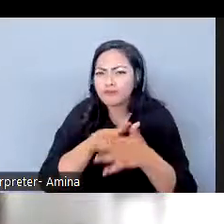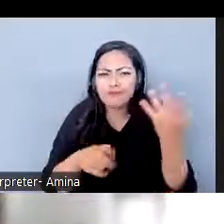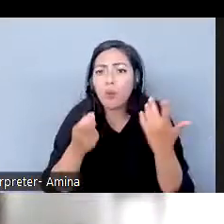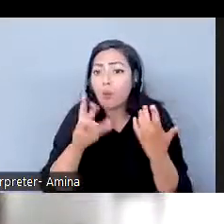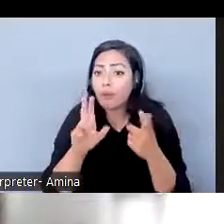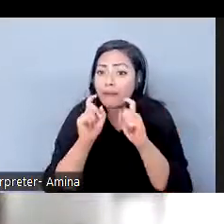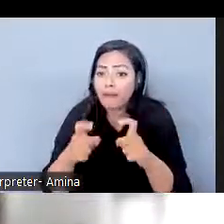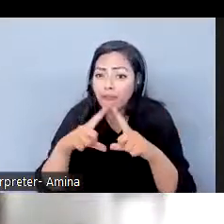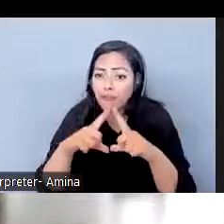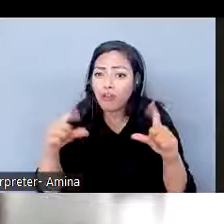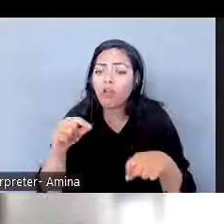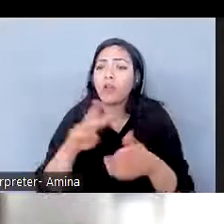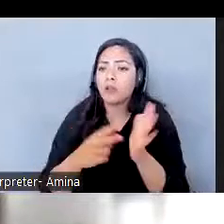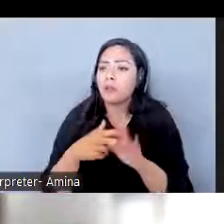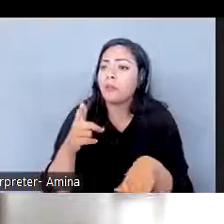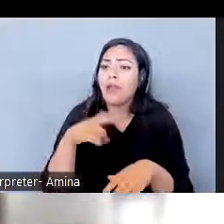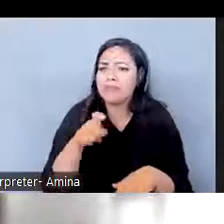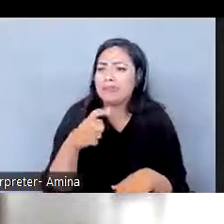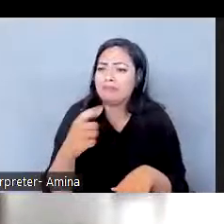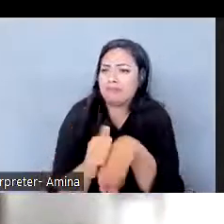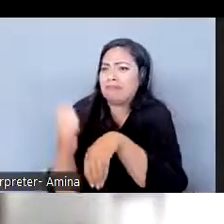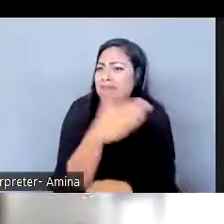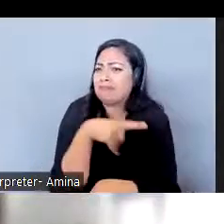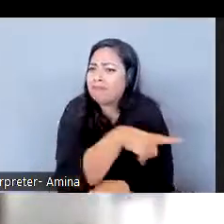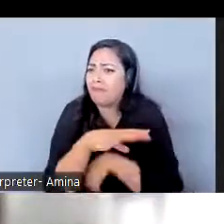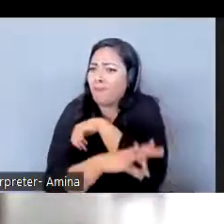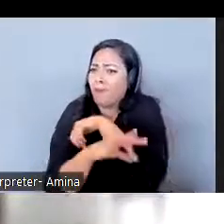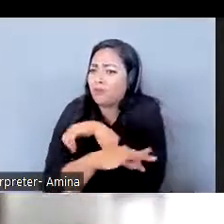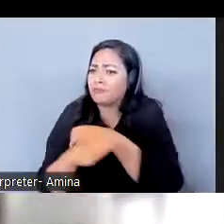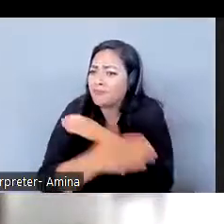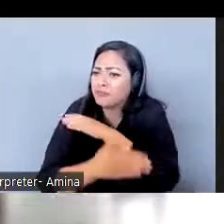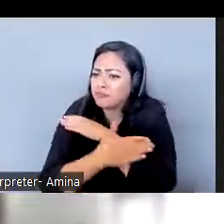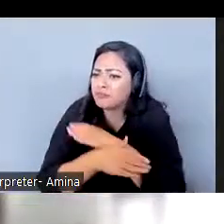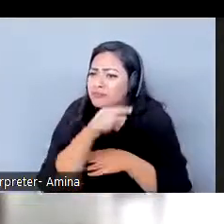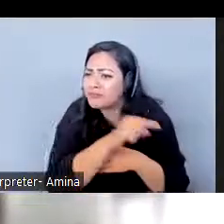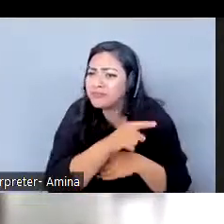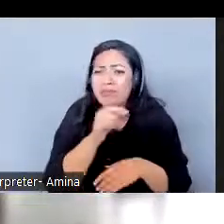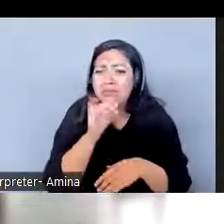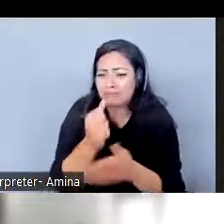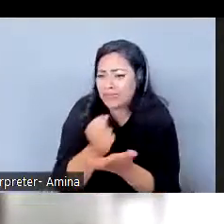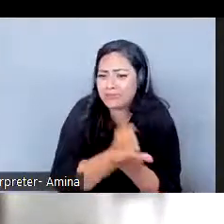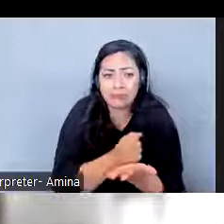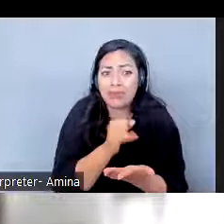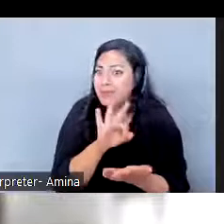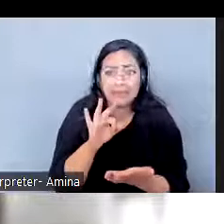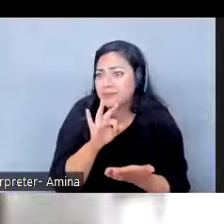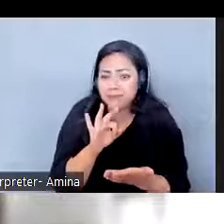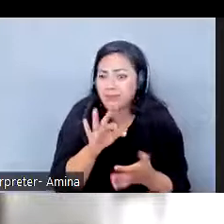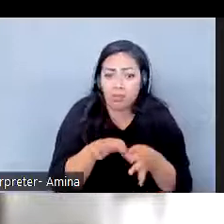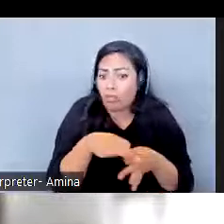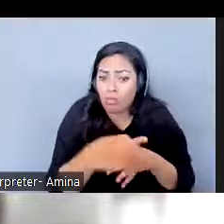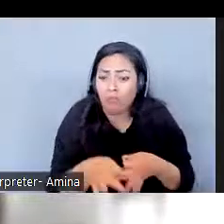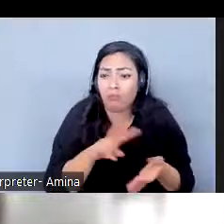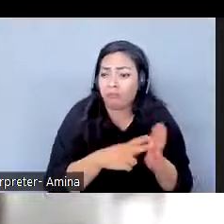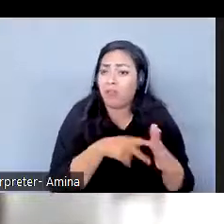for them to reissue a passport, or you'll be arrested. Oftentimes, these offenders are saying they're the police there in this foreign country, or they're a